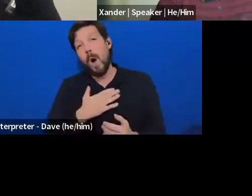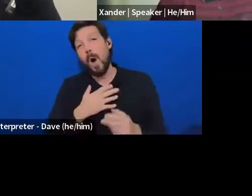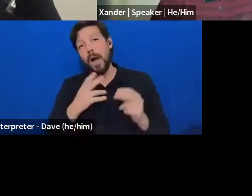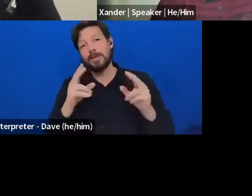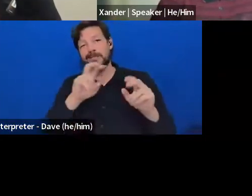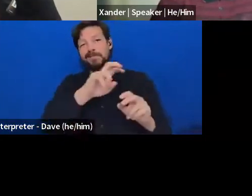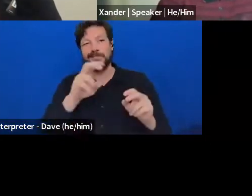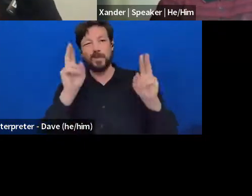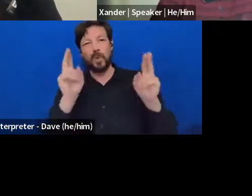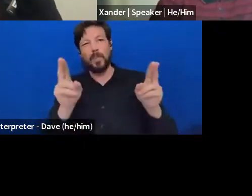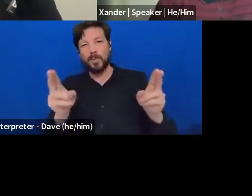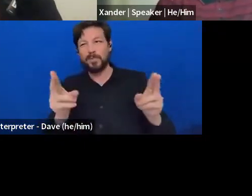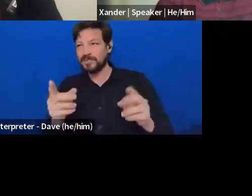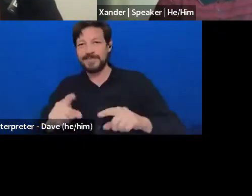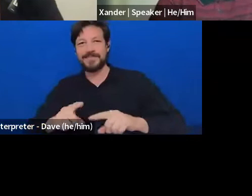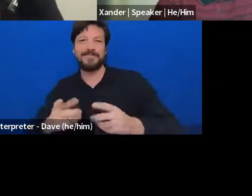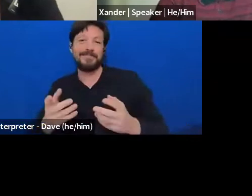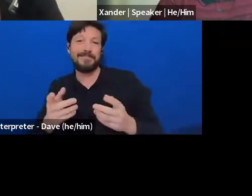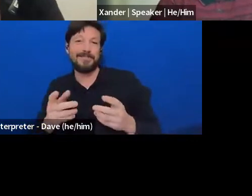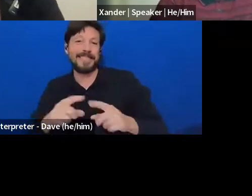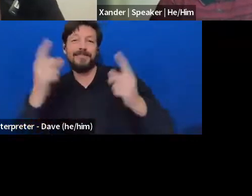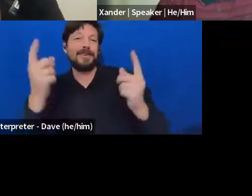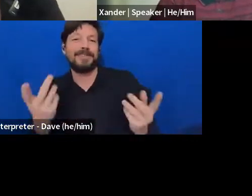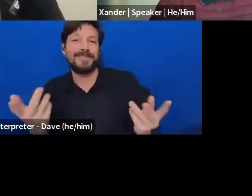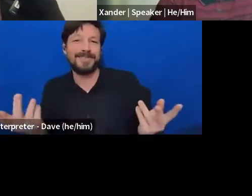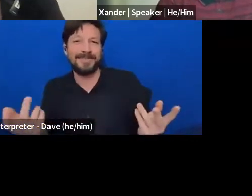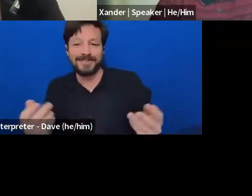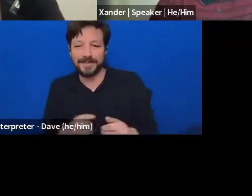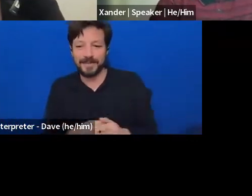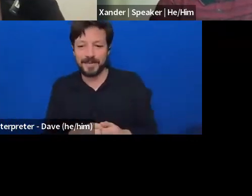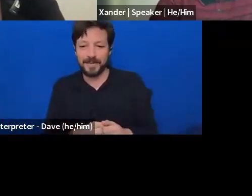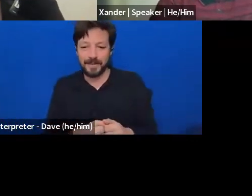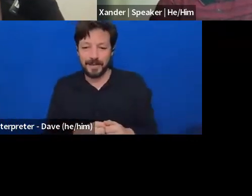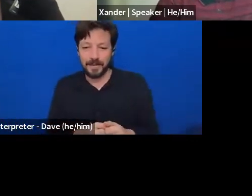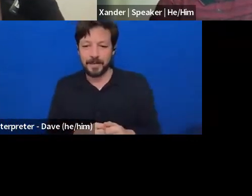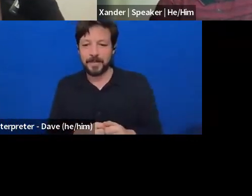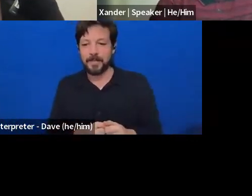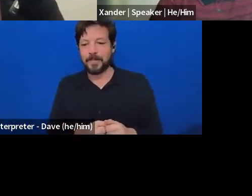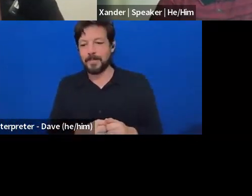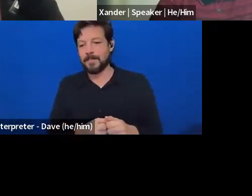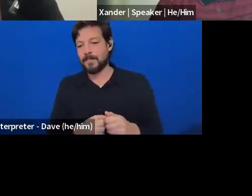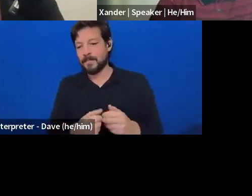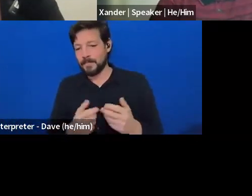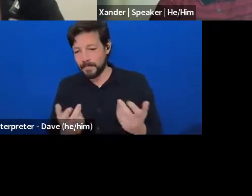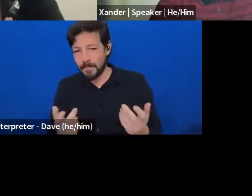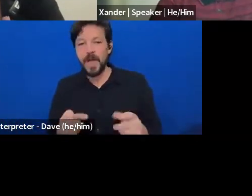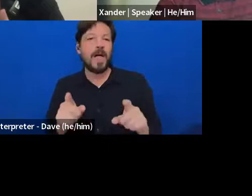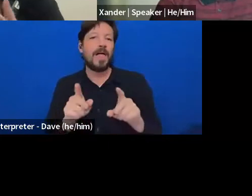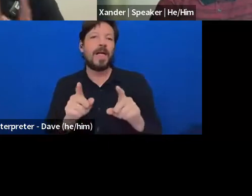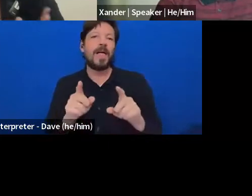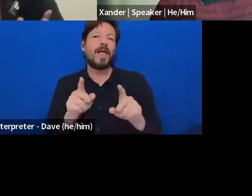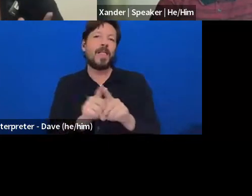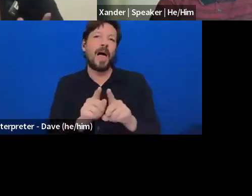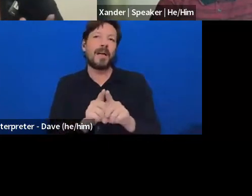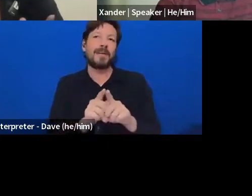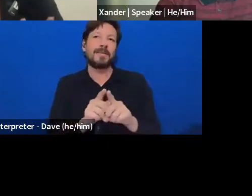that's okay. For example, like we all know what fire alarms are like. They're loud, they're continuous, they're annoying. But for me, they're just